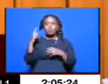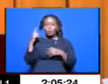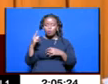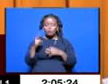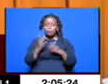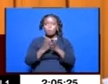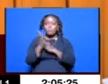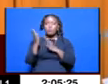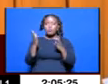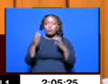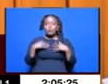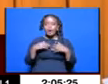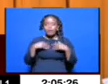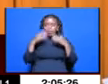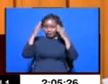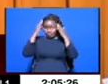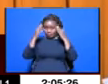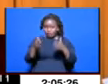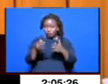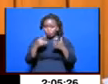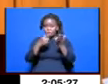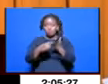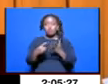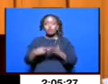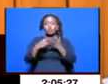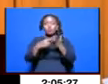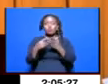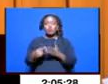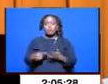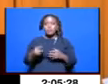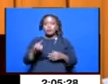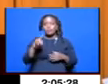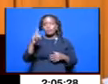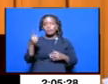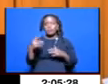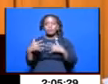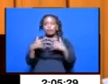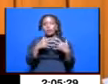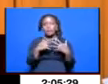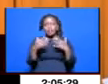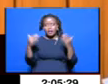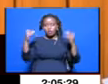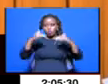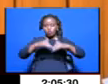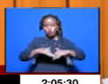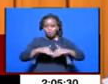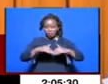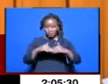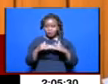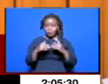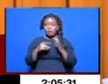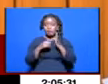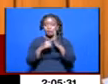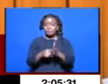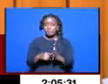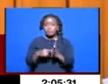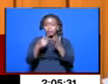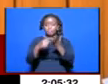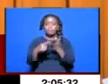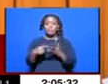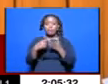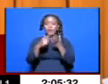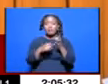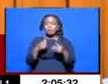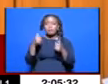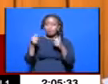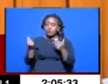to the debate of the first American Congress, more particularly the debate that took place